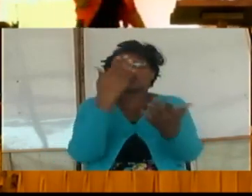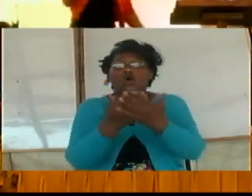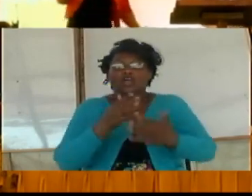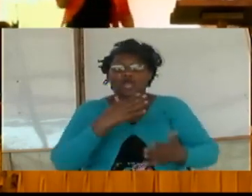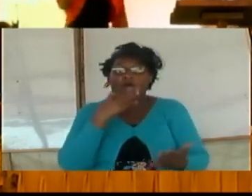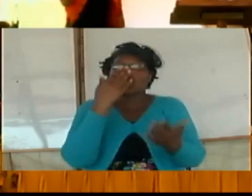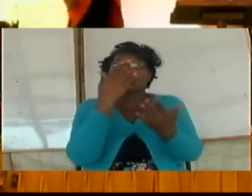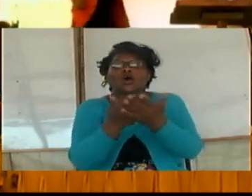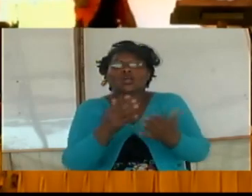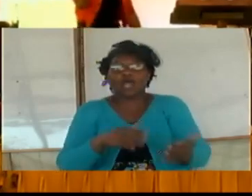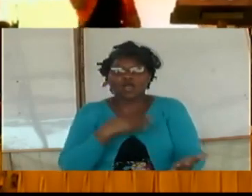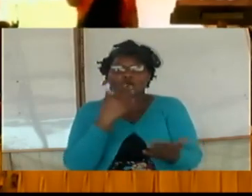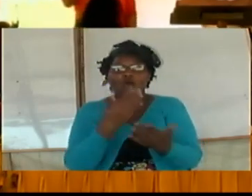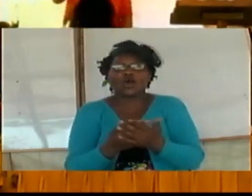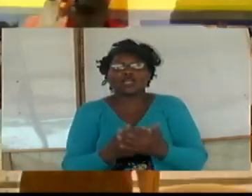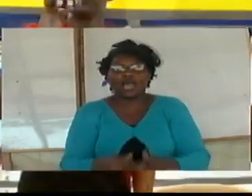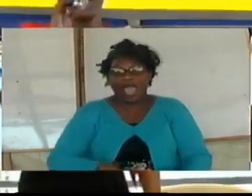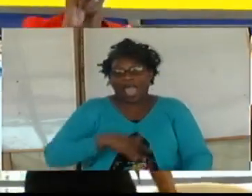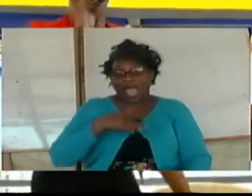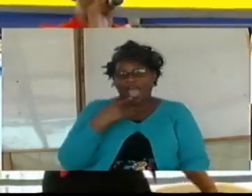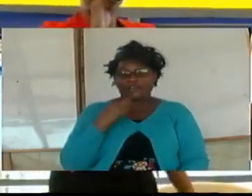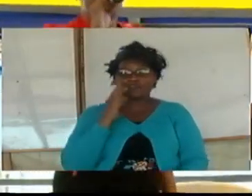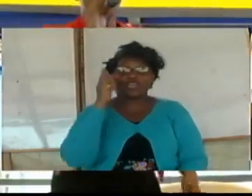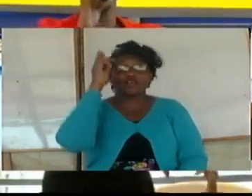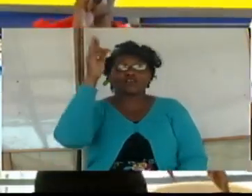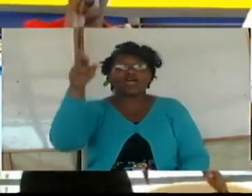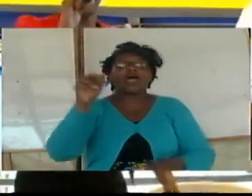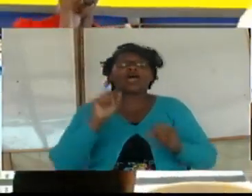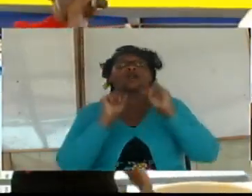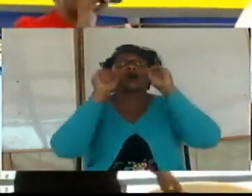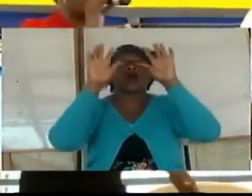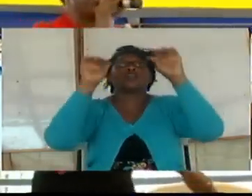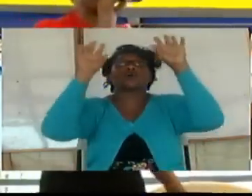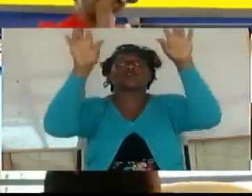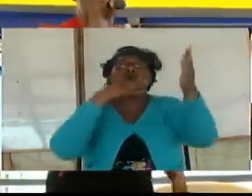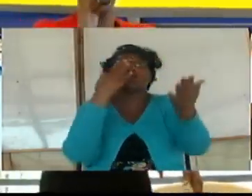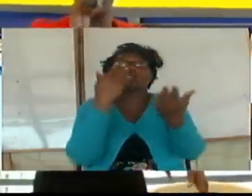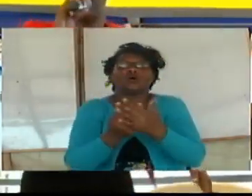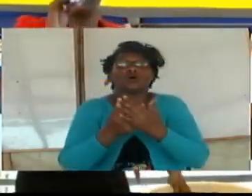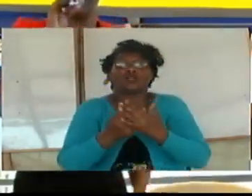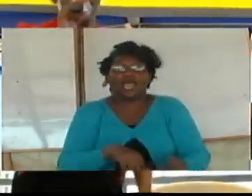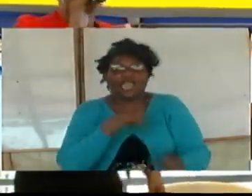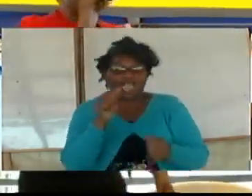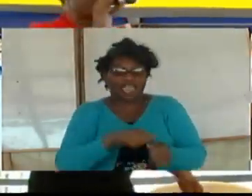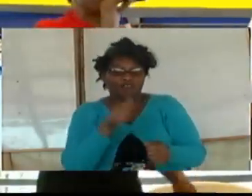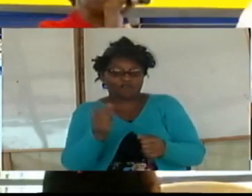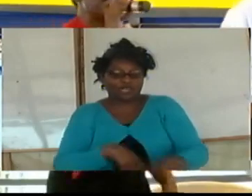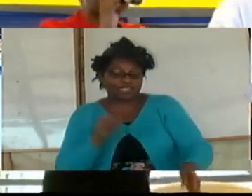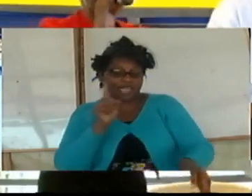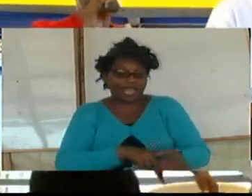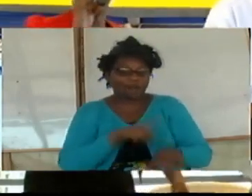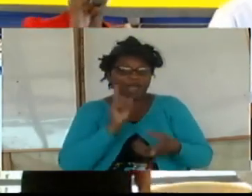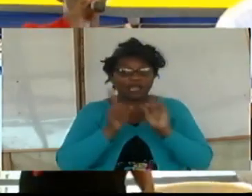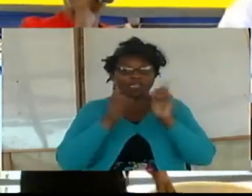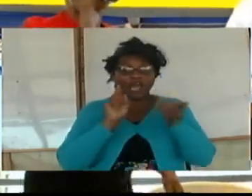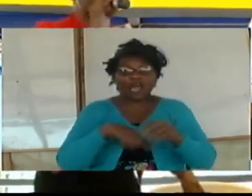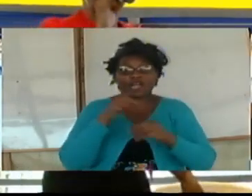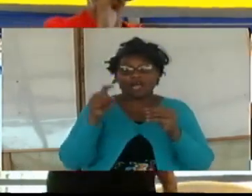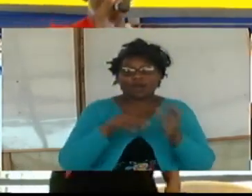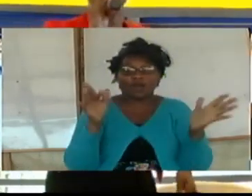feel good, good, good. I feel real wonderful good. Every time.